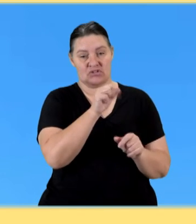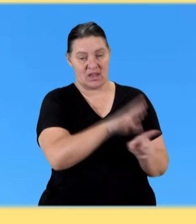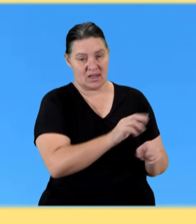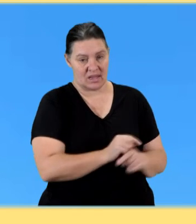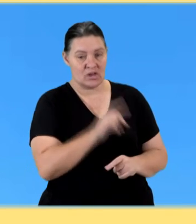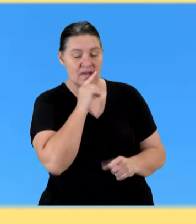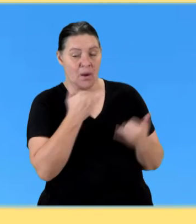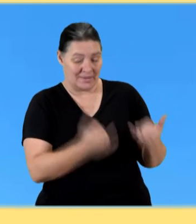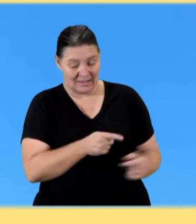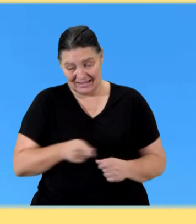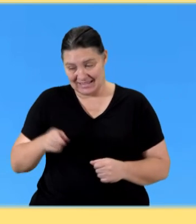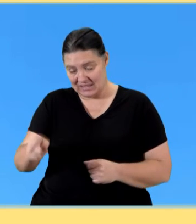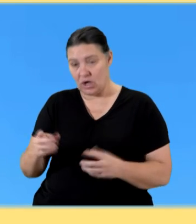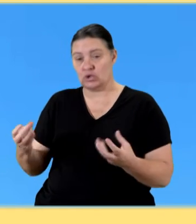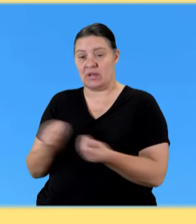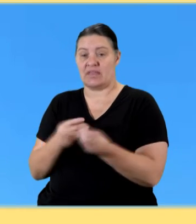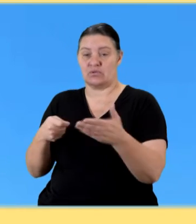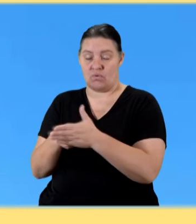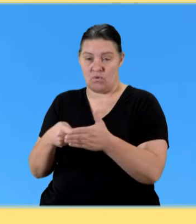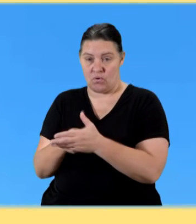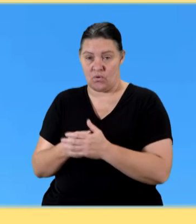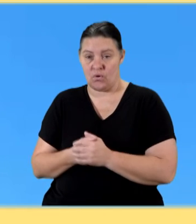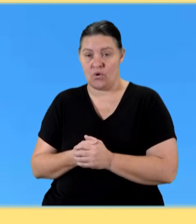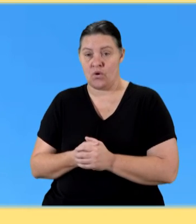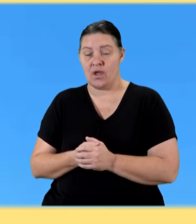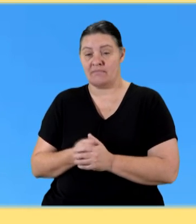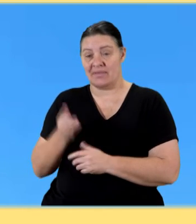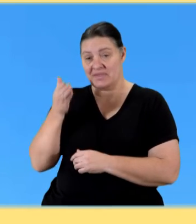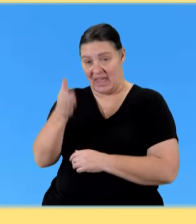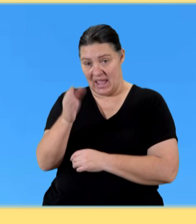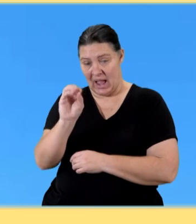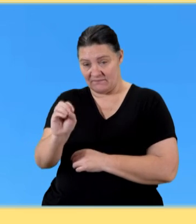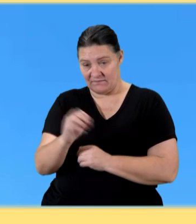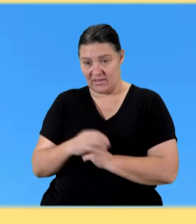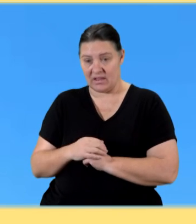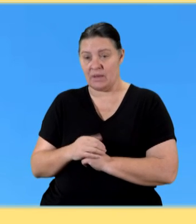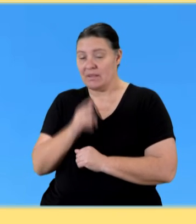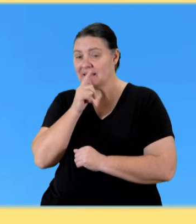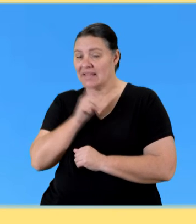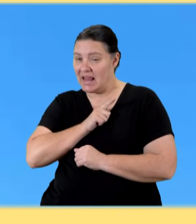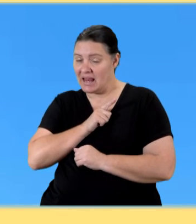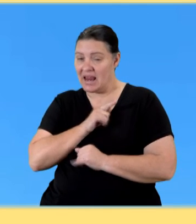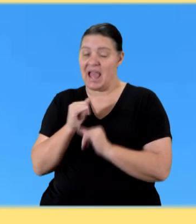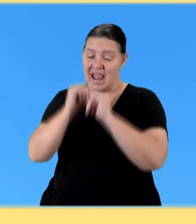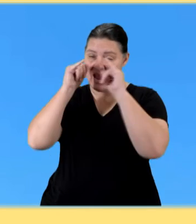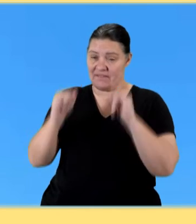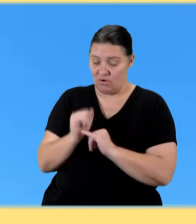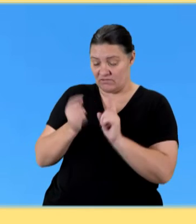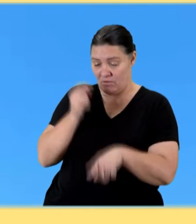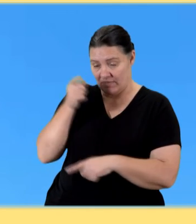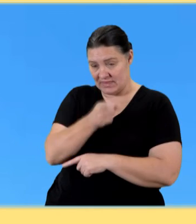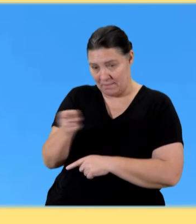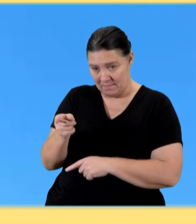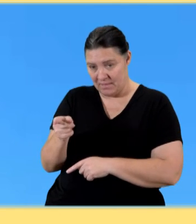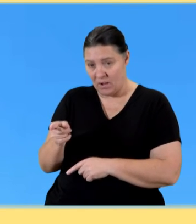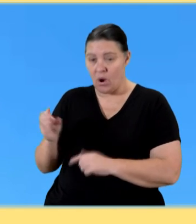That means I need to come to Together Stores, and when I get to Together Stores, they're telling me that an invoice from